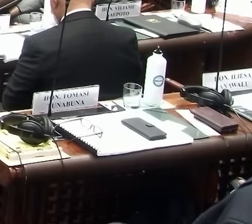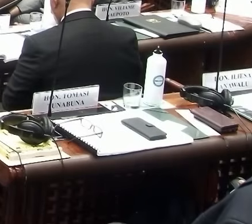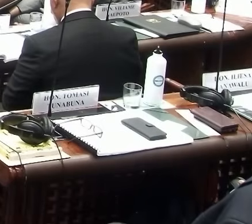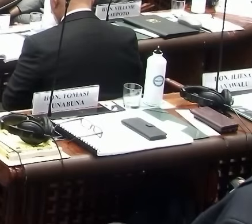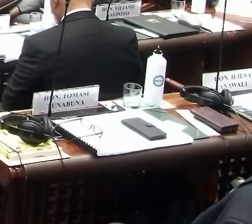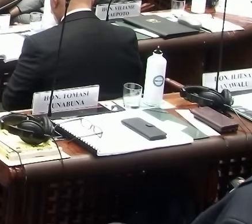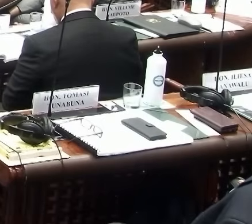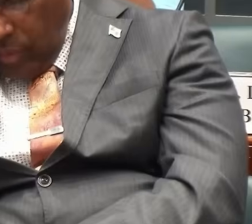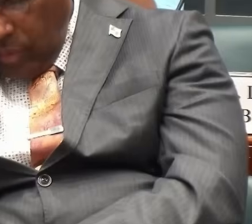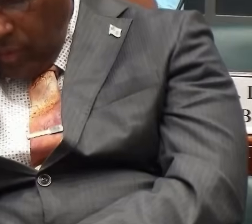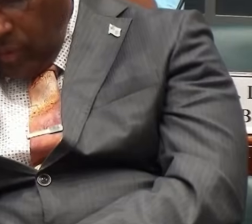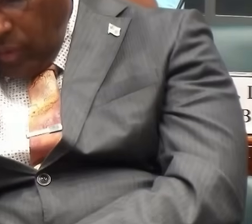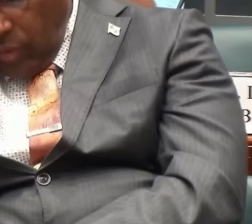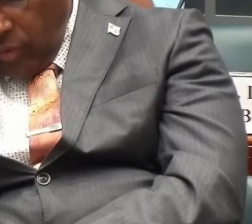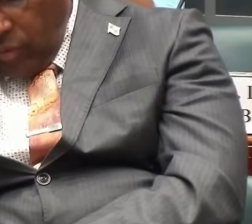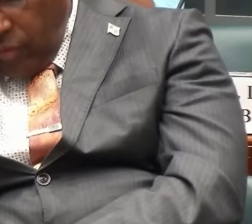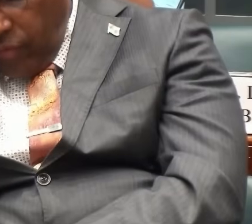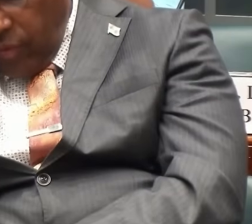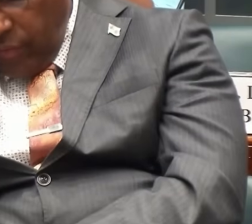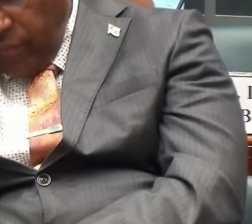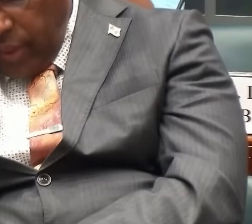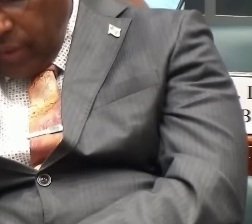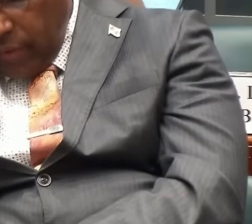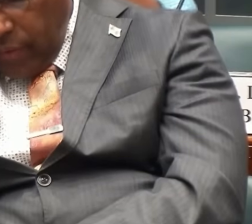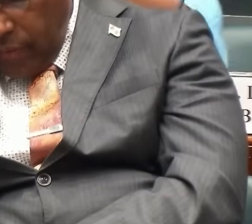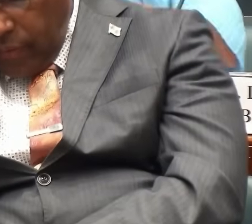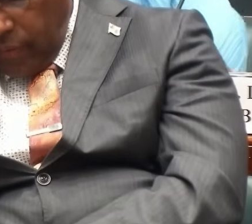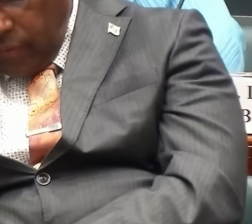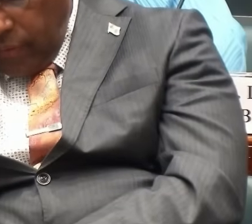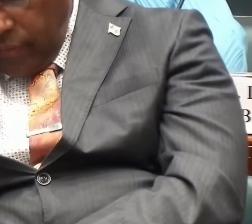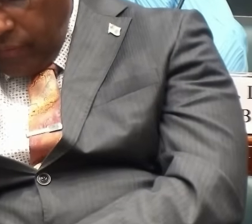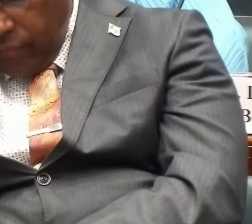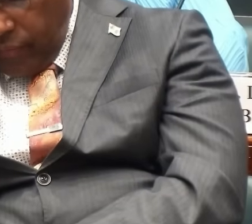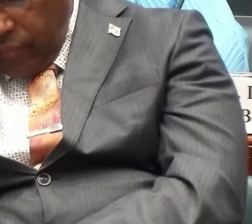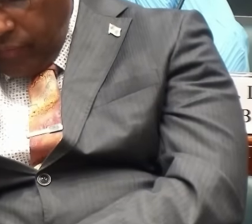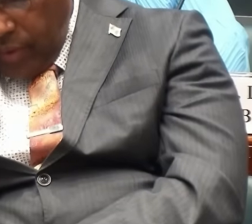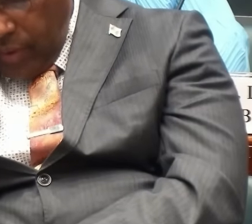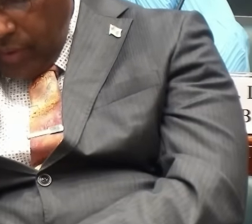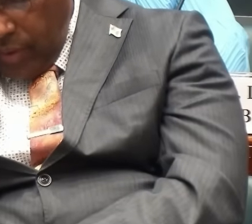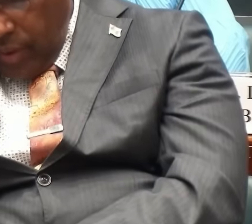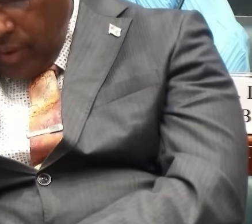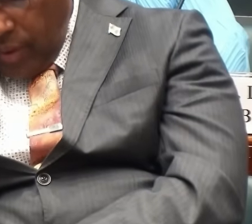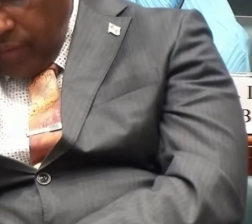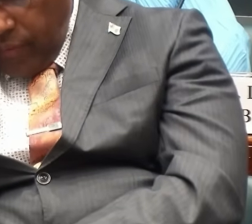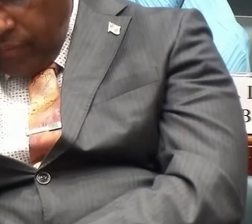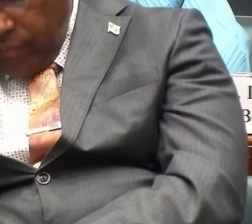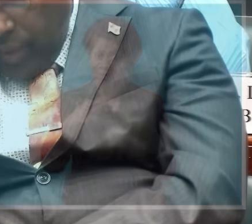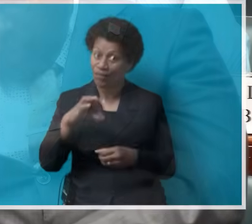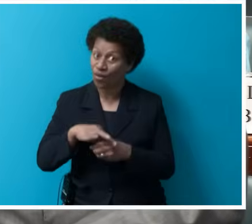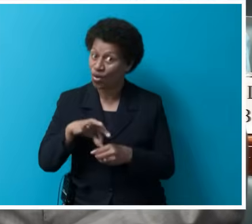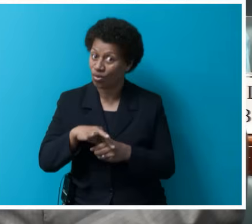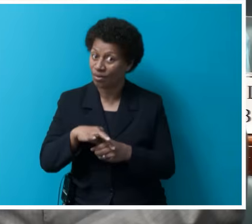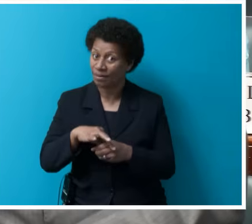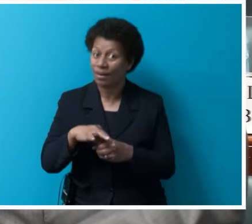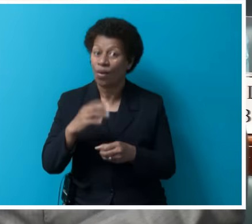was referring to me. And all I said was, I fought 3 elections and I won straight